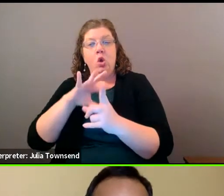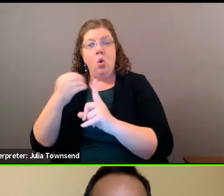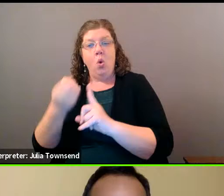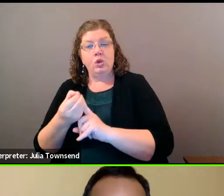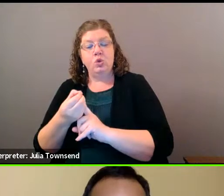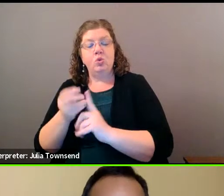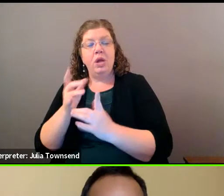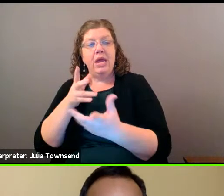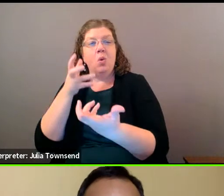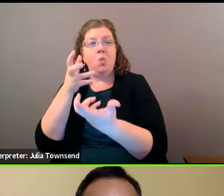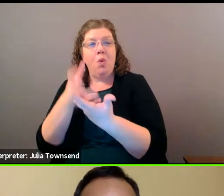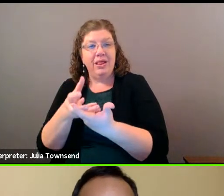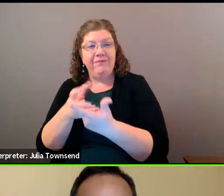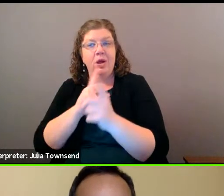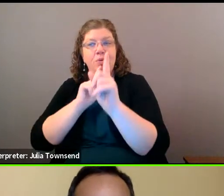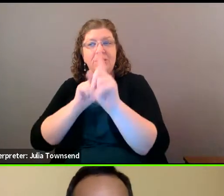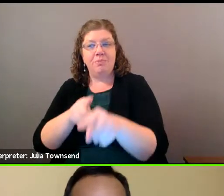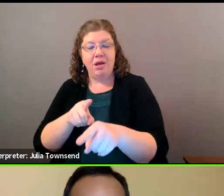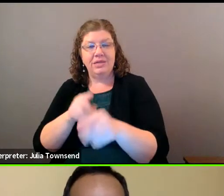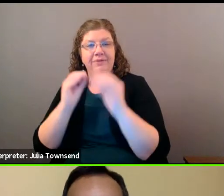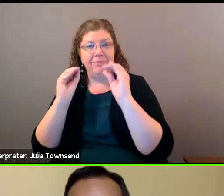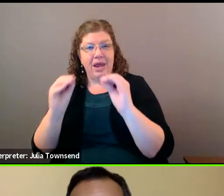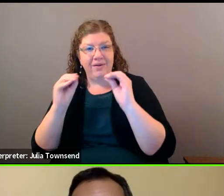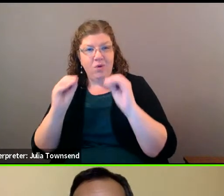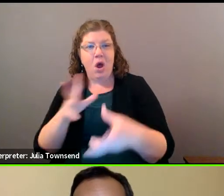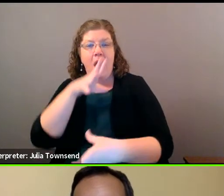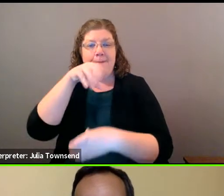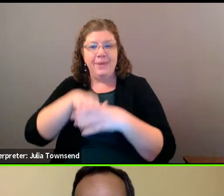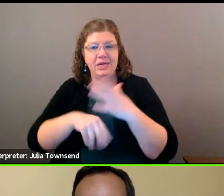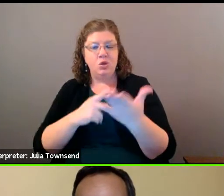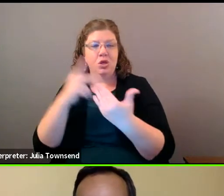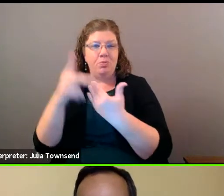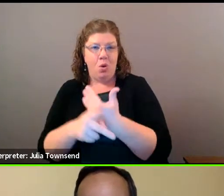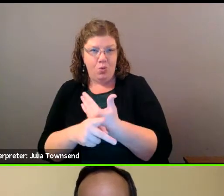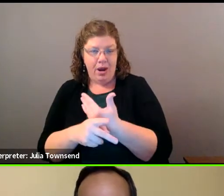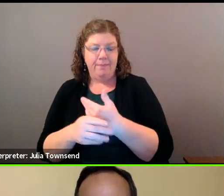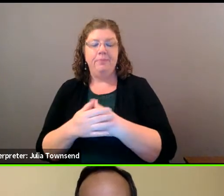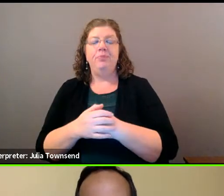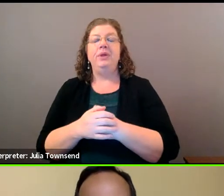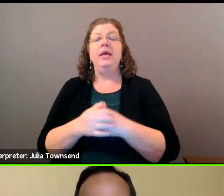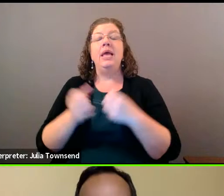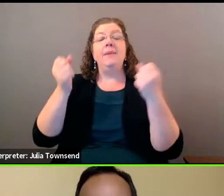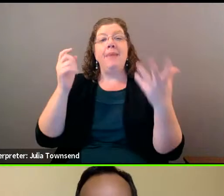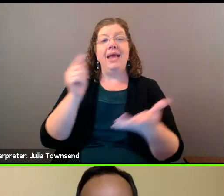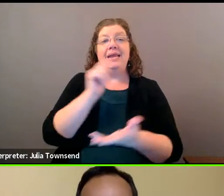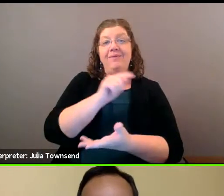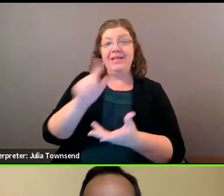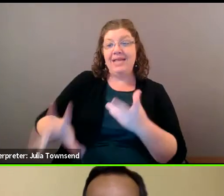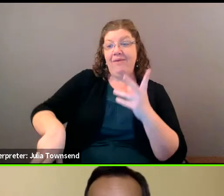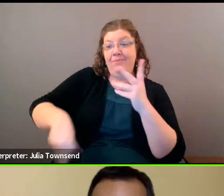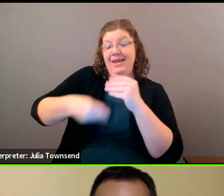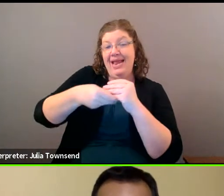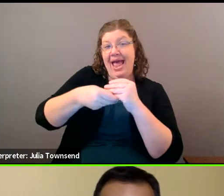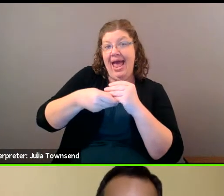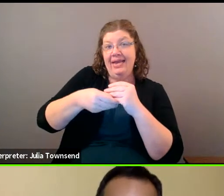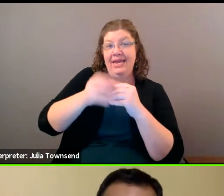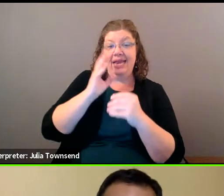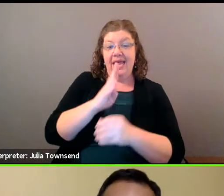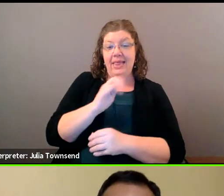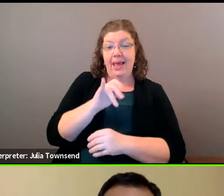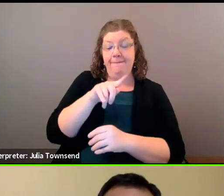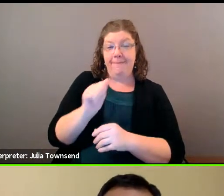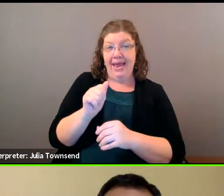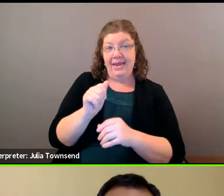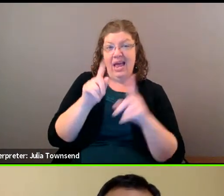pedagogy are built into the program. And in fact, many of these have been added in the beta materials during